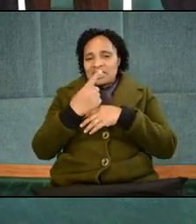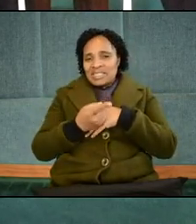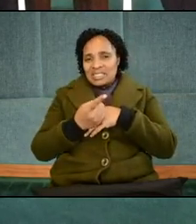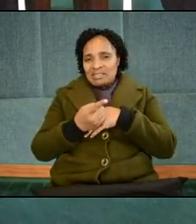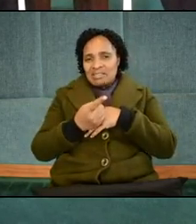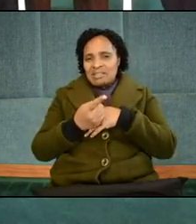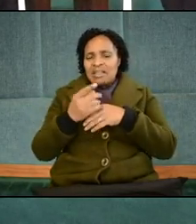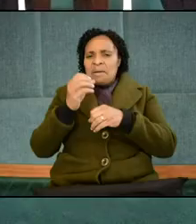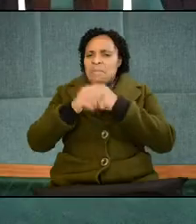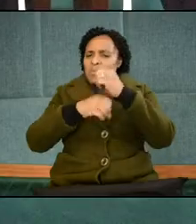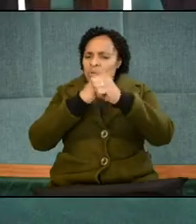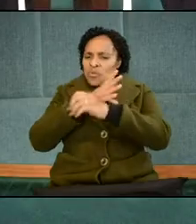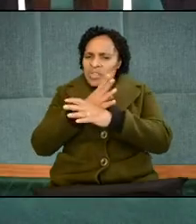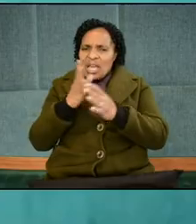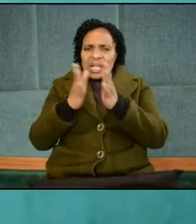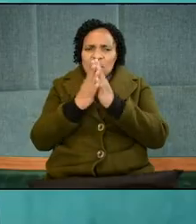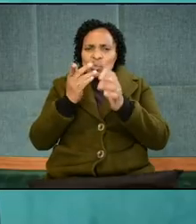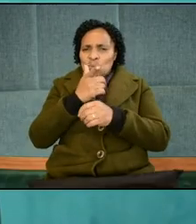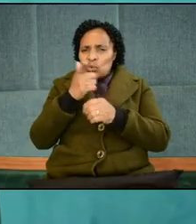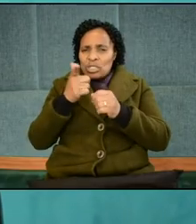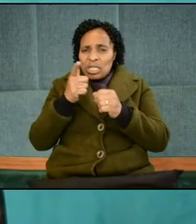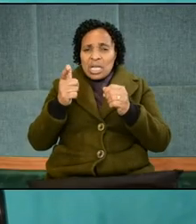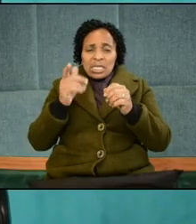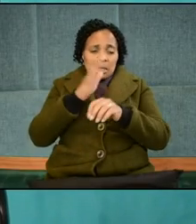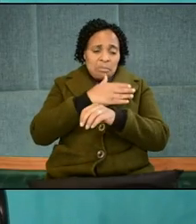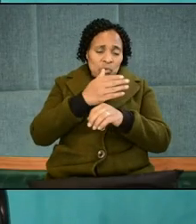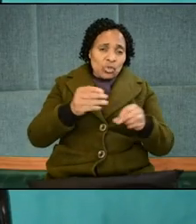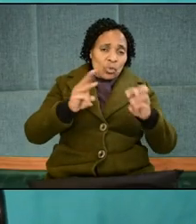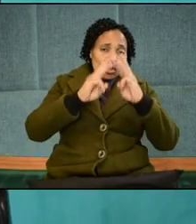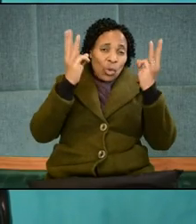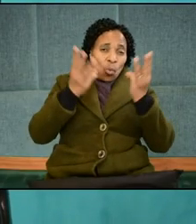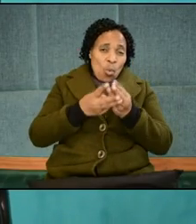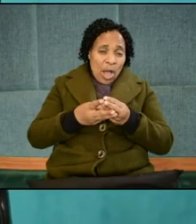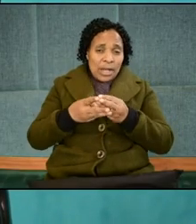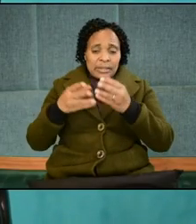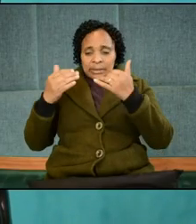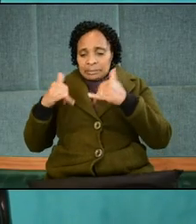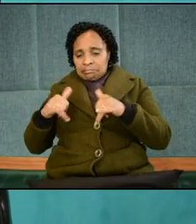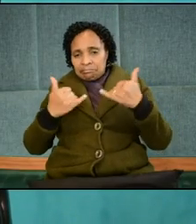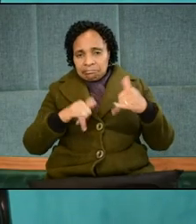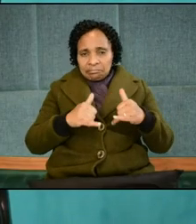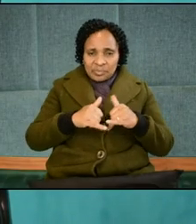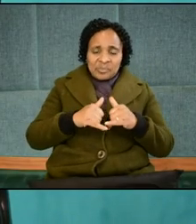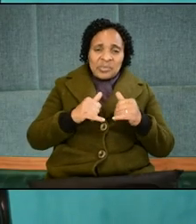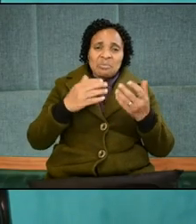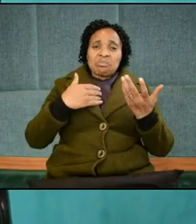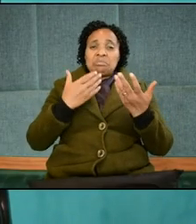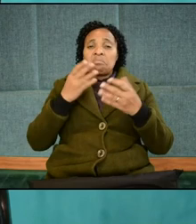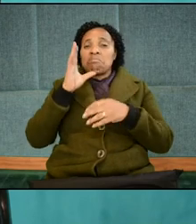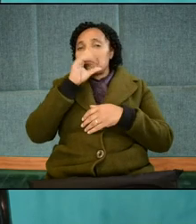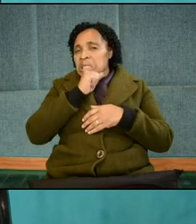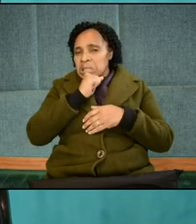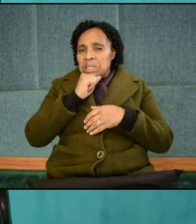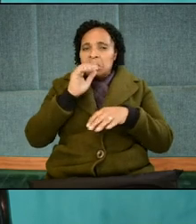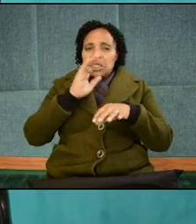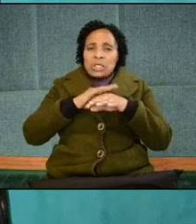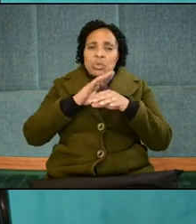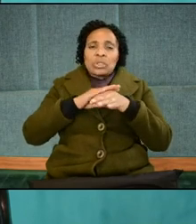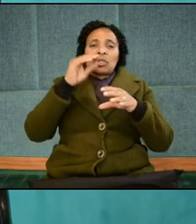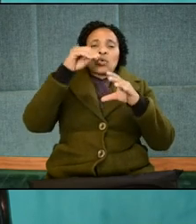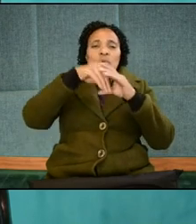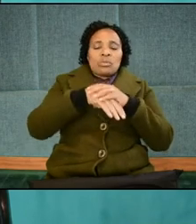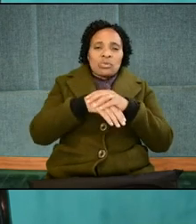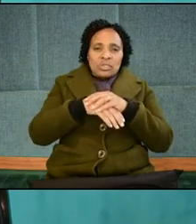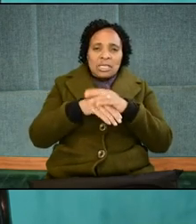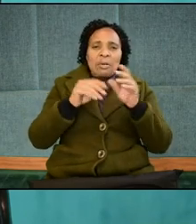the media, movies, and music of a worldly nature, impure entertainment, apathy and boredom, the absence of good input,